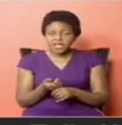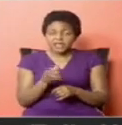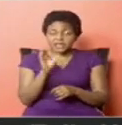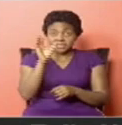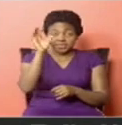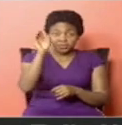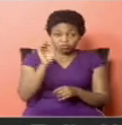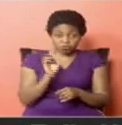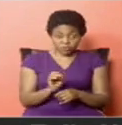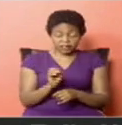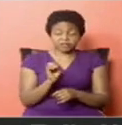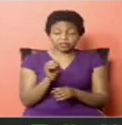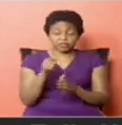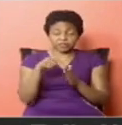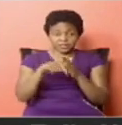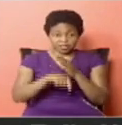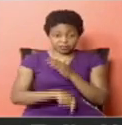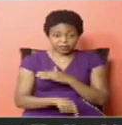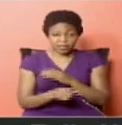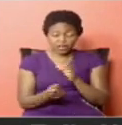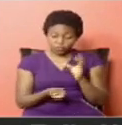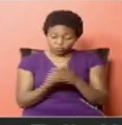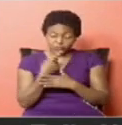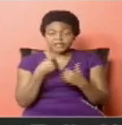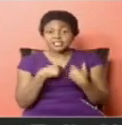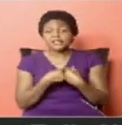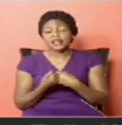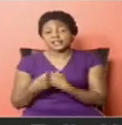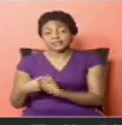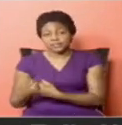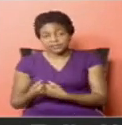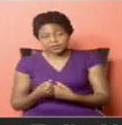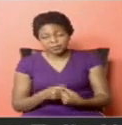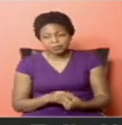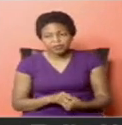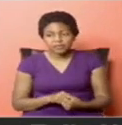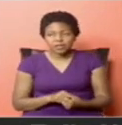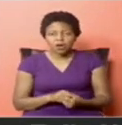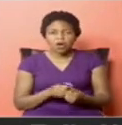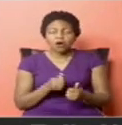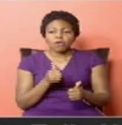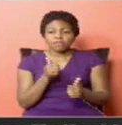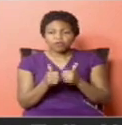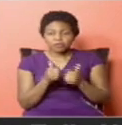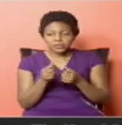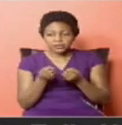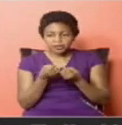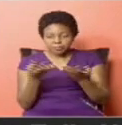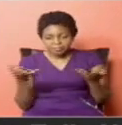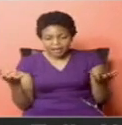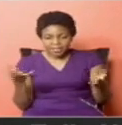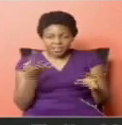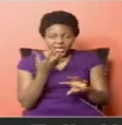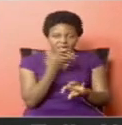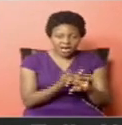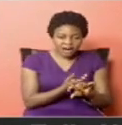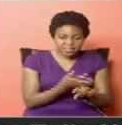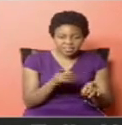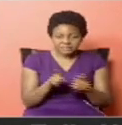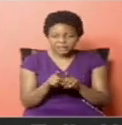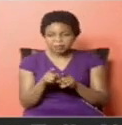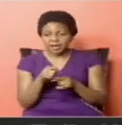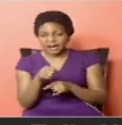of intensity, poses unique challenges, of which many are complex and diverse.